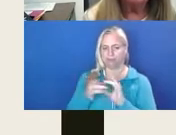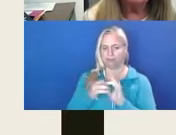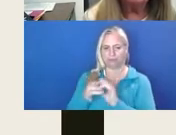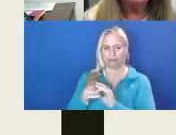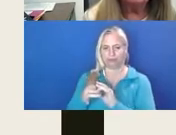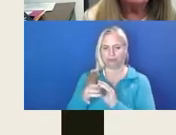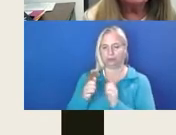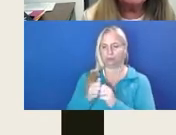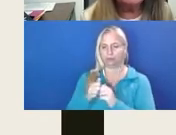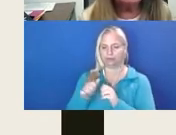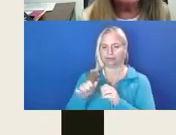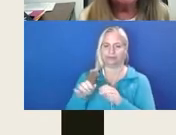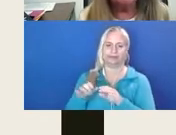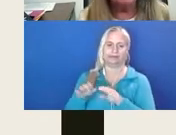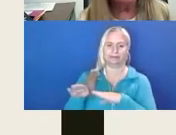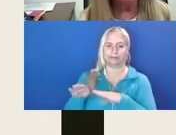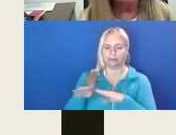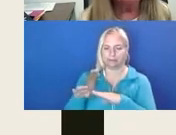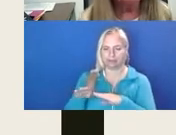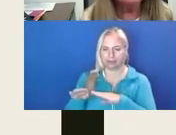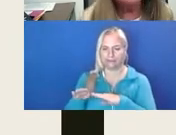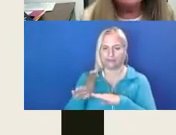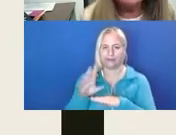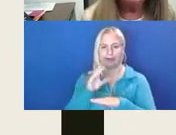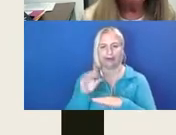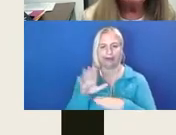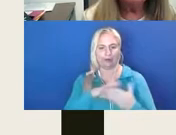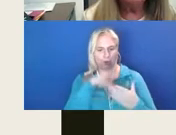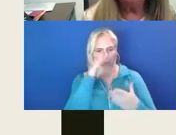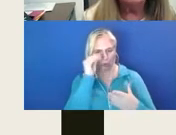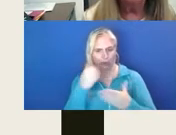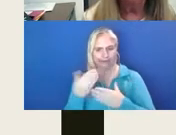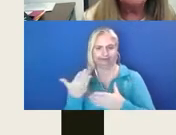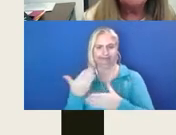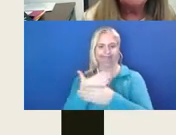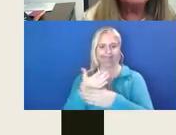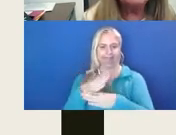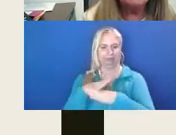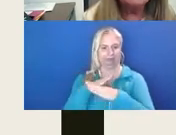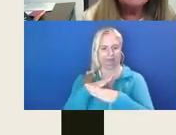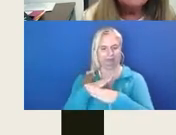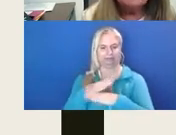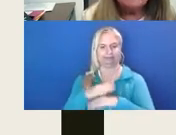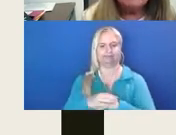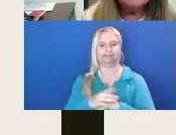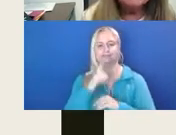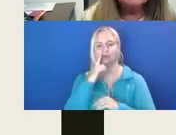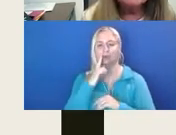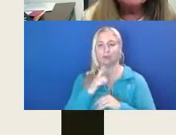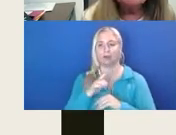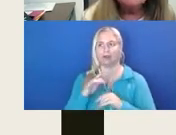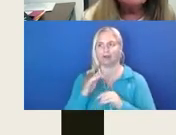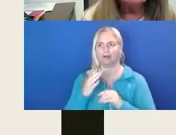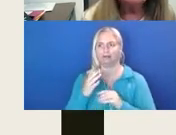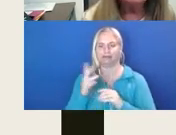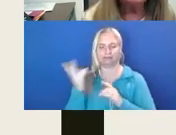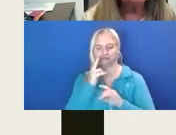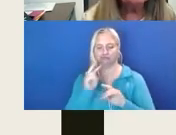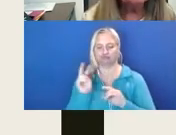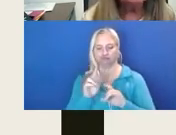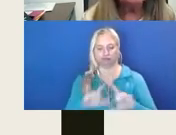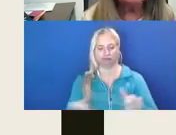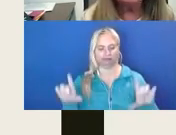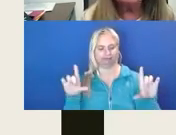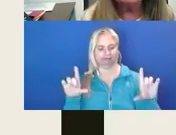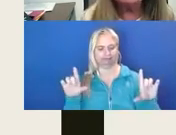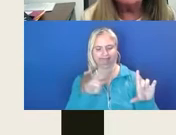interfering with student learning. So this is what I call my handwriting is on the wall slide. If you're looking at a behavior that's